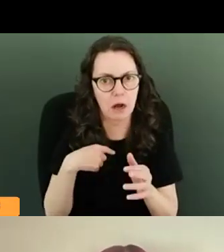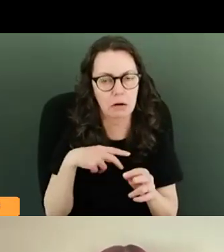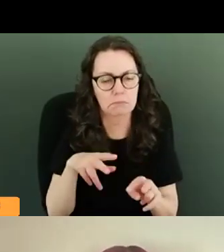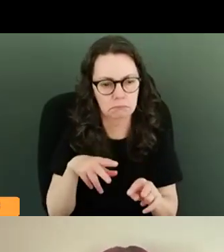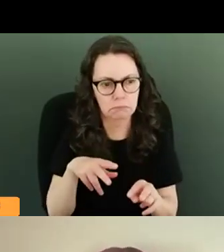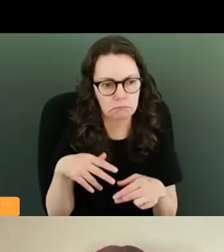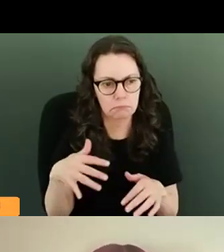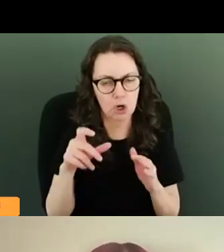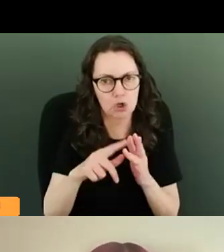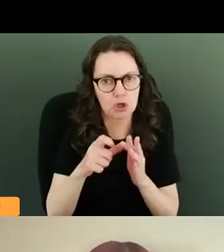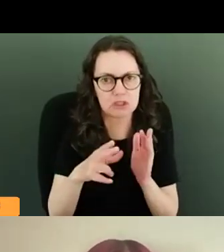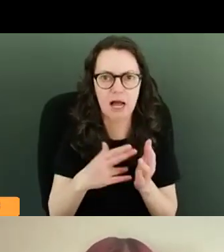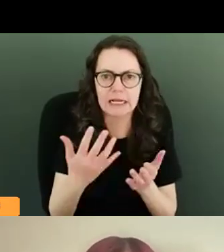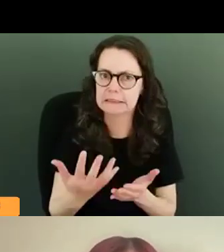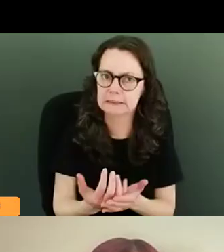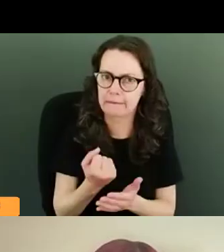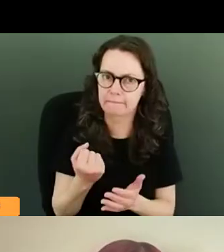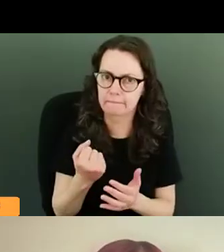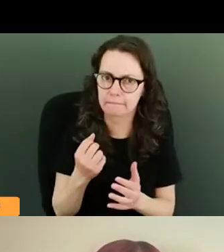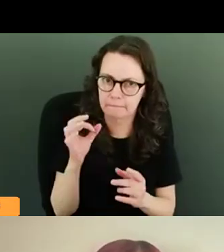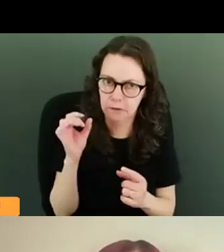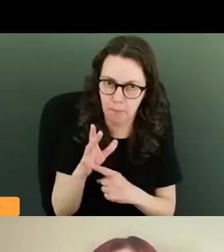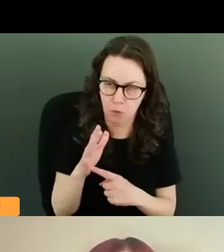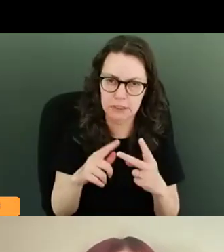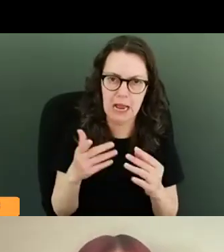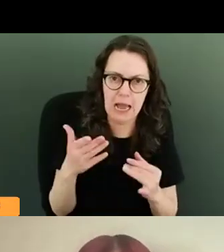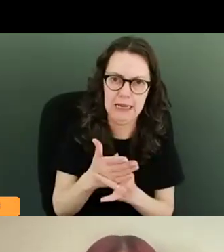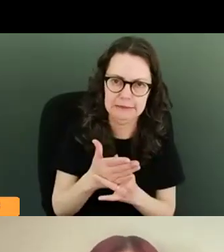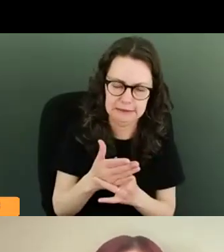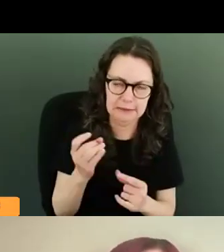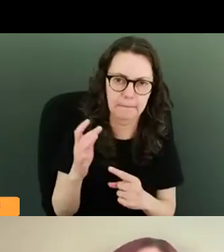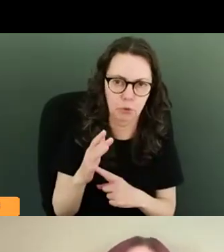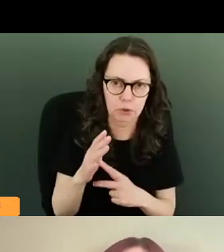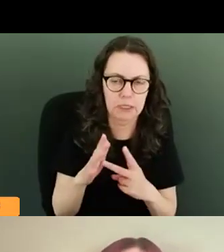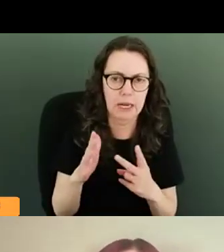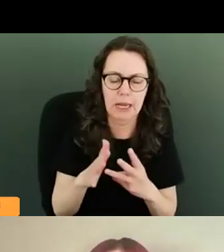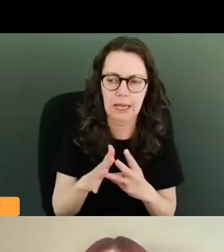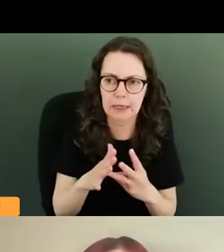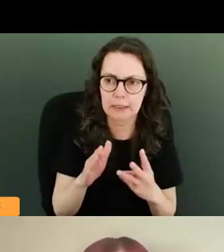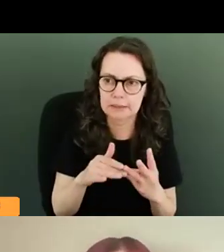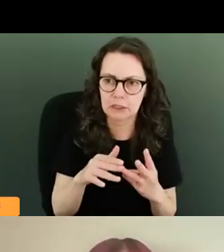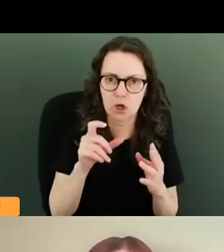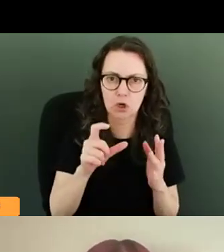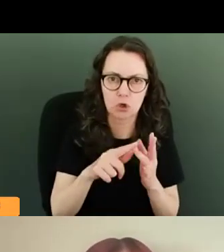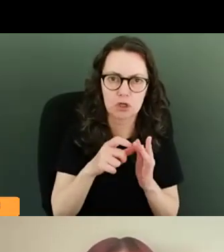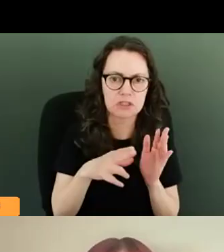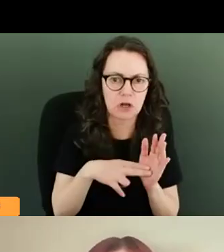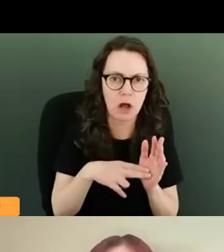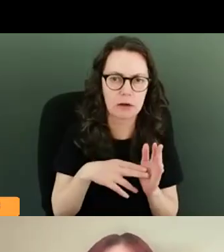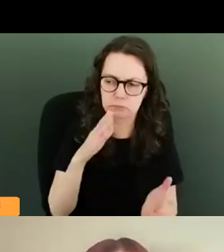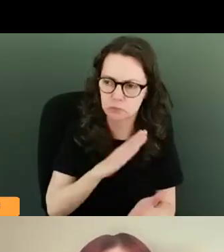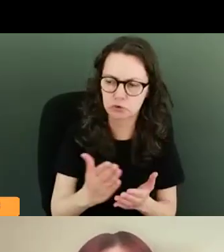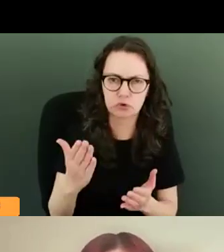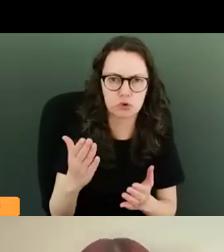co-designers was one that was really safe and accessible. And something that was also important to me was that our co-design processes were authentic and